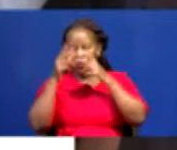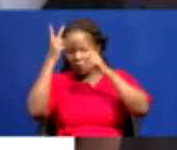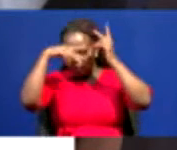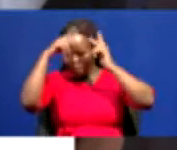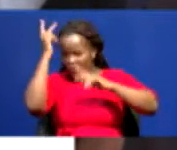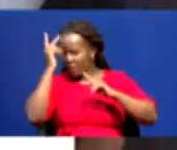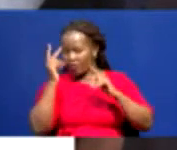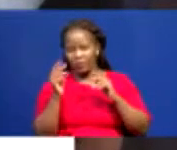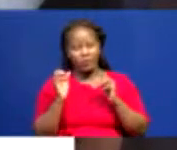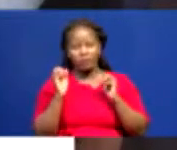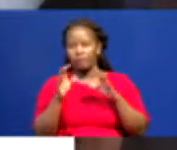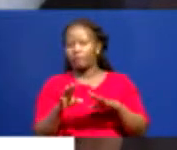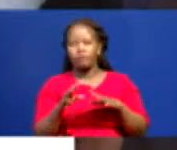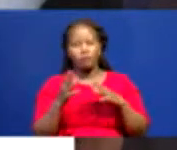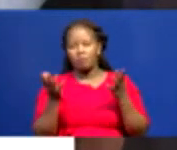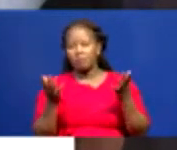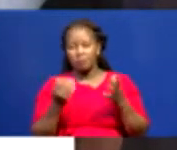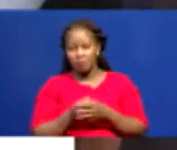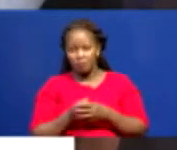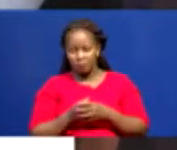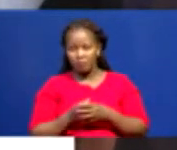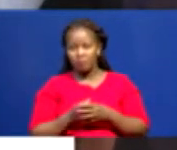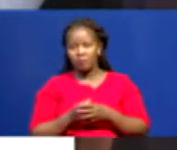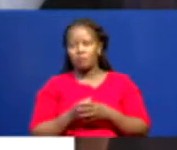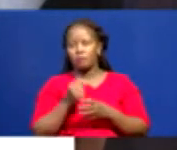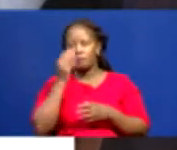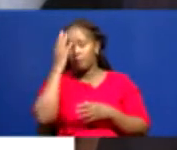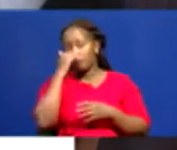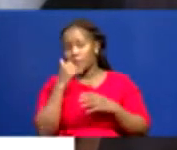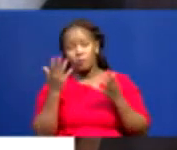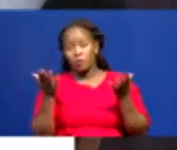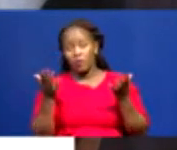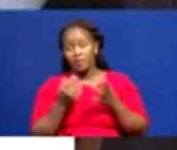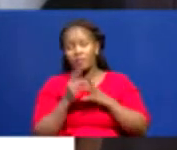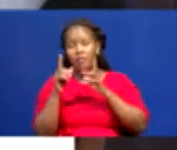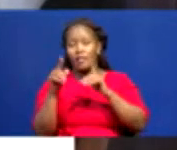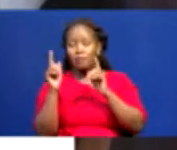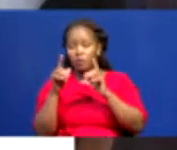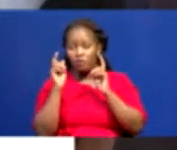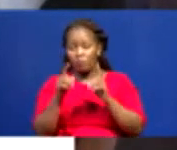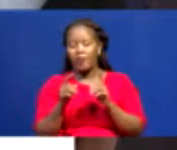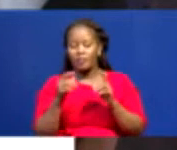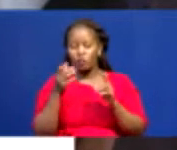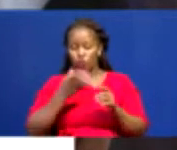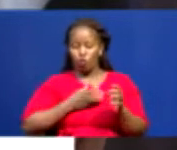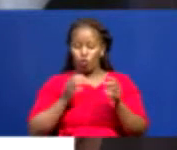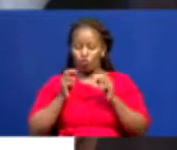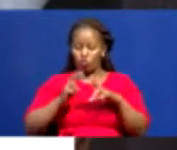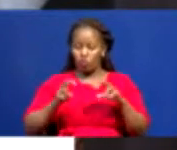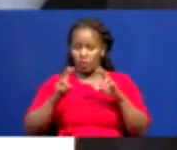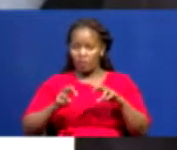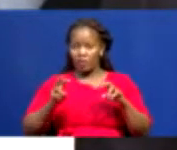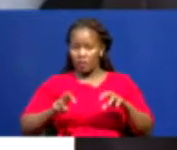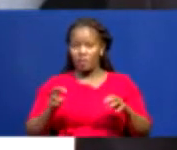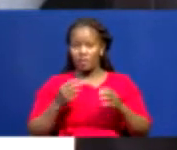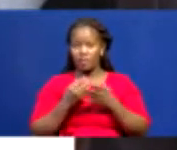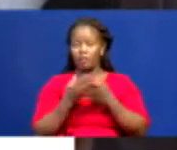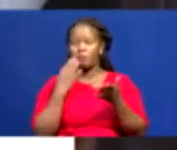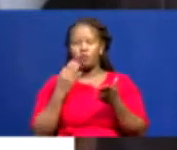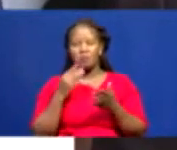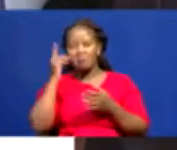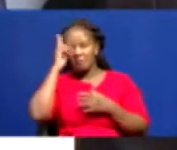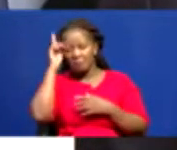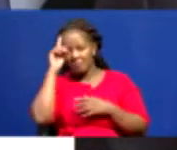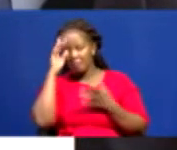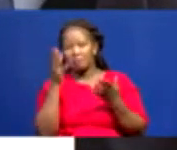unprofessional work, because they need to do their own research before they come out issuing letters